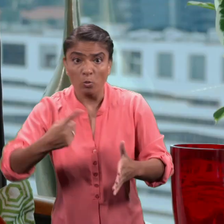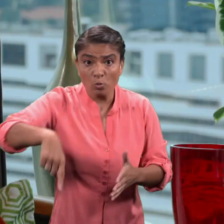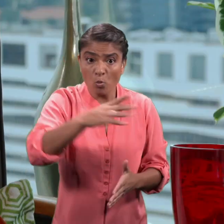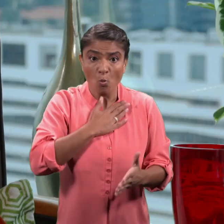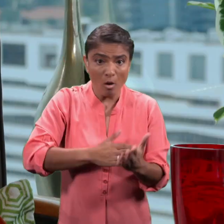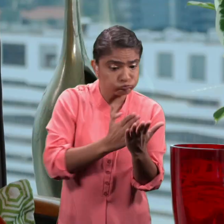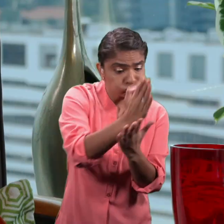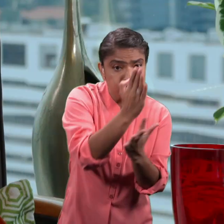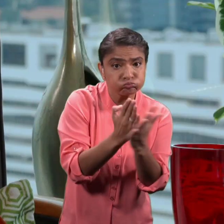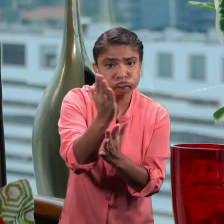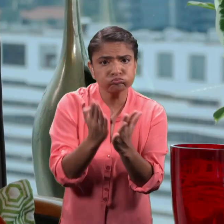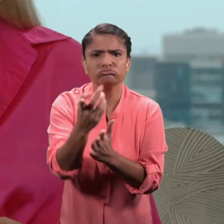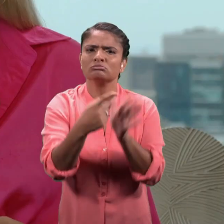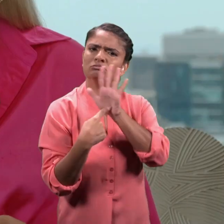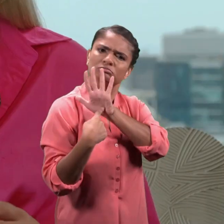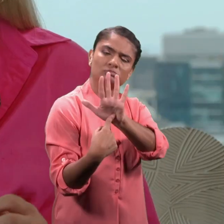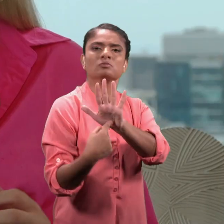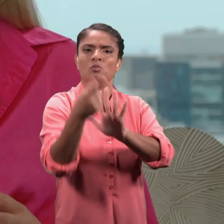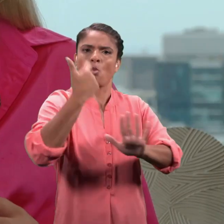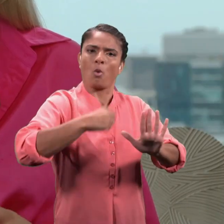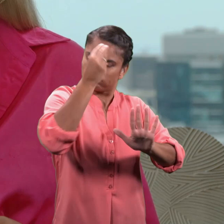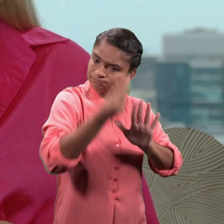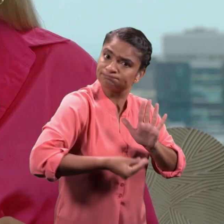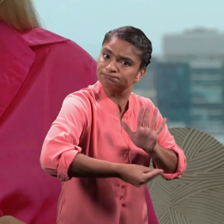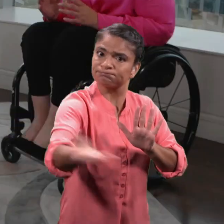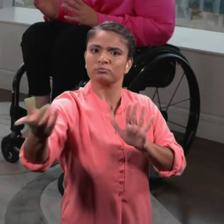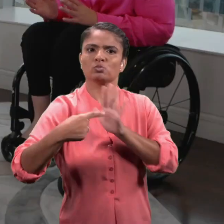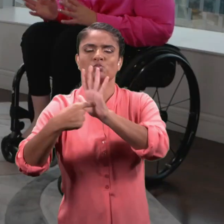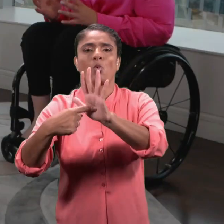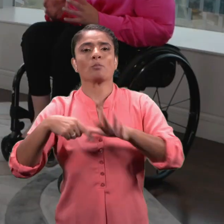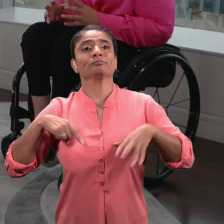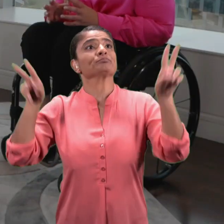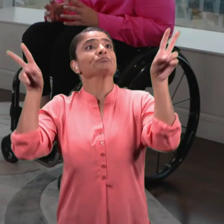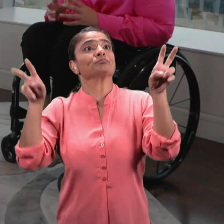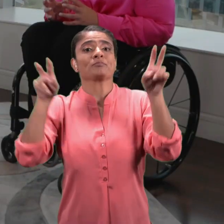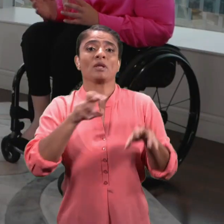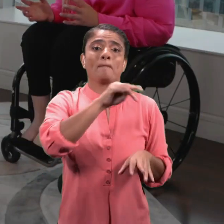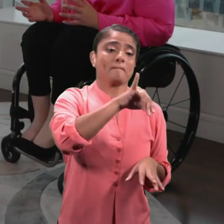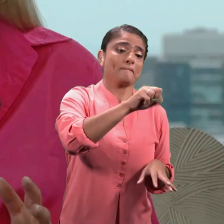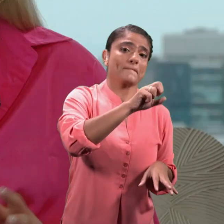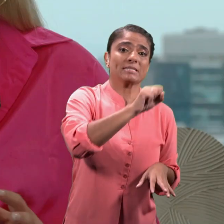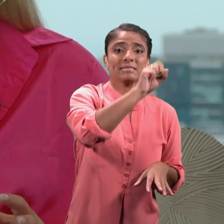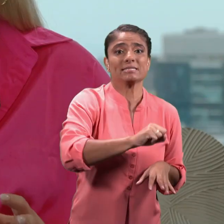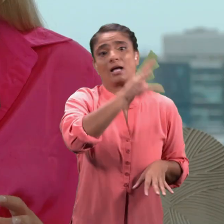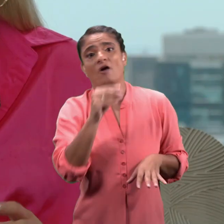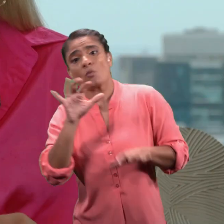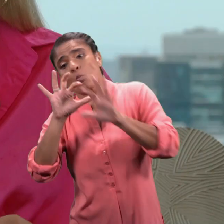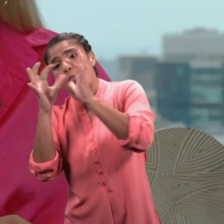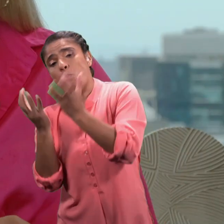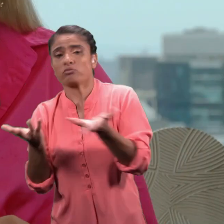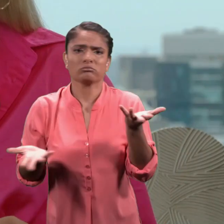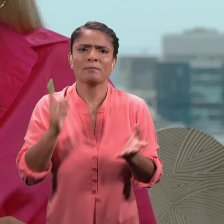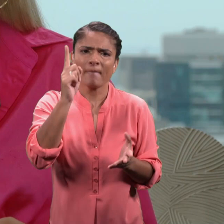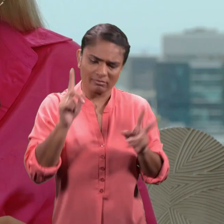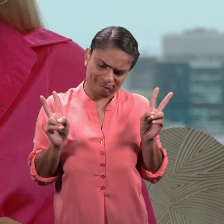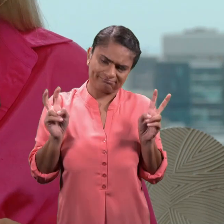people, whatever course you want to take or whatever message you want to get out there. So if you have a title as Miss South Africa or Miss World, it's all about